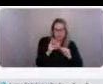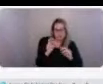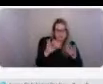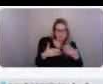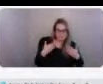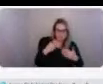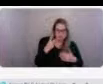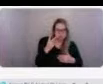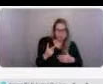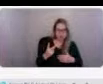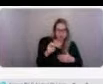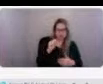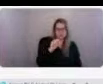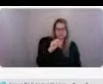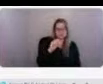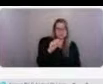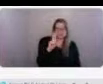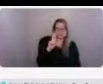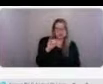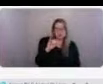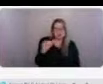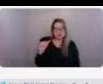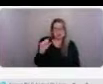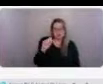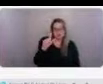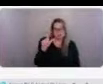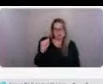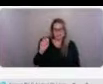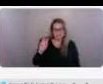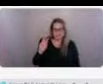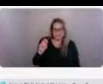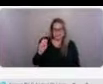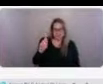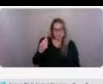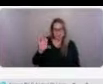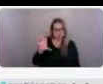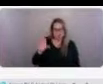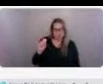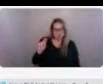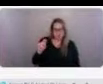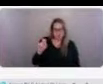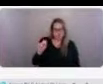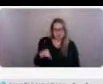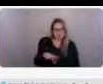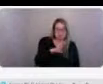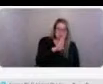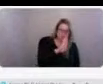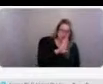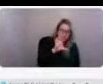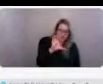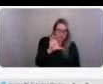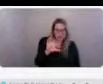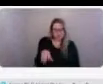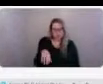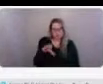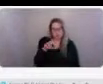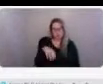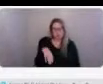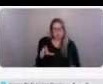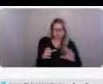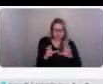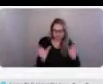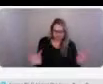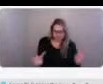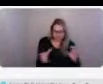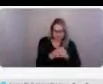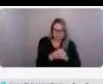that um the sunny slope area the metro center area basically what i would consider the black canyon corridor are kept together which is